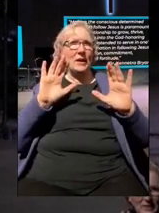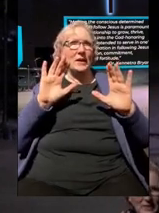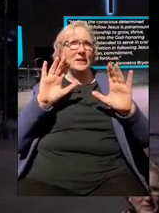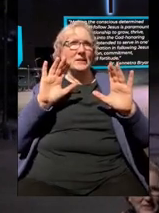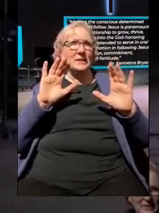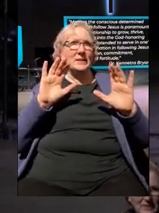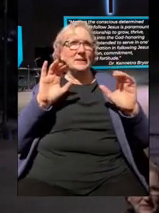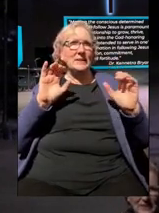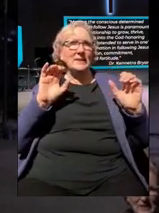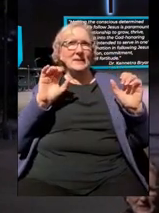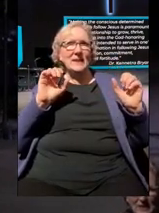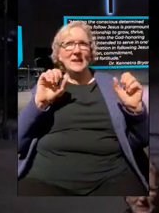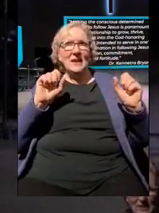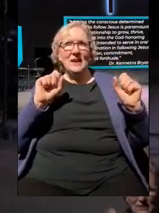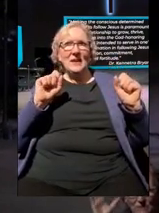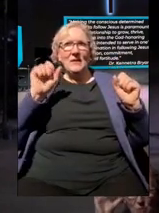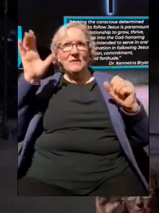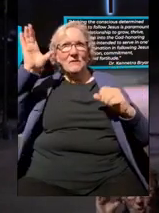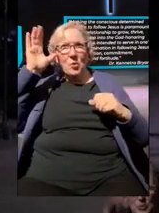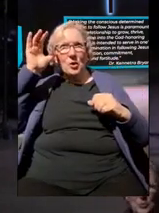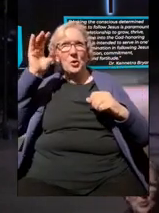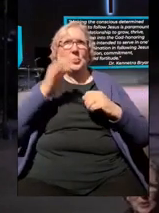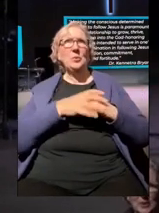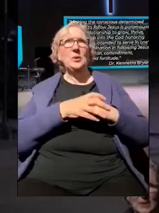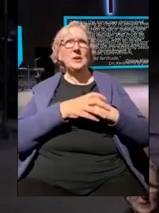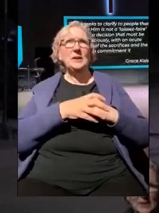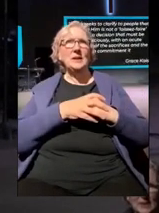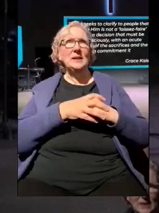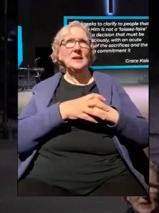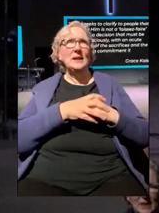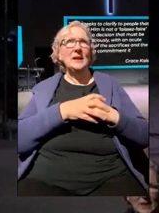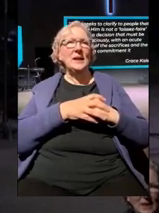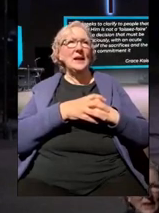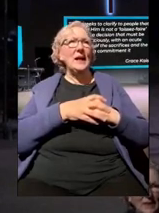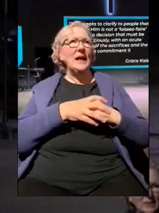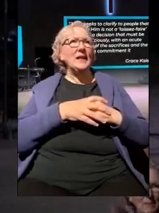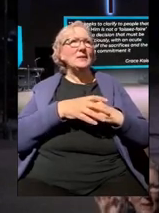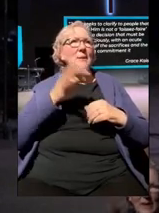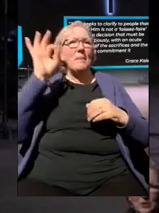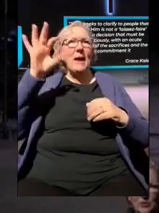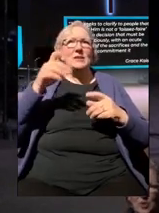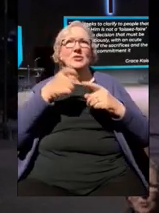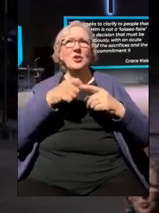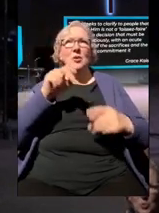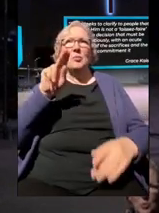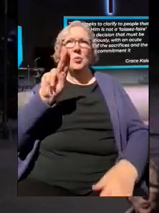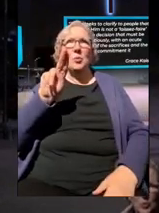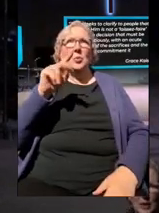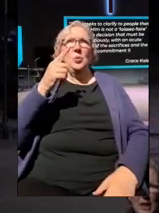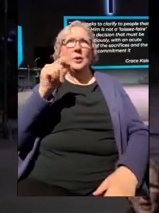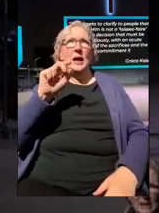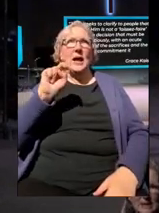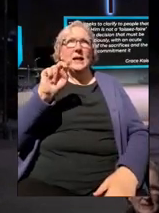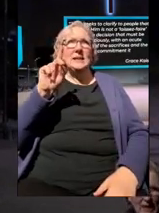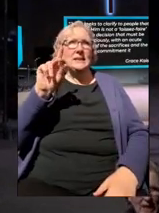fortitude. And there was a Ugandan pastor, Grace Caiso, and she says, Jesus